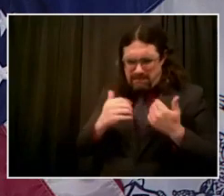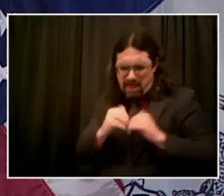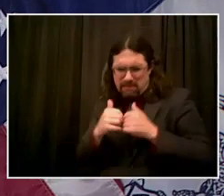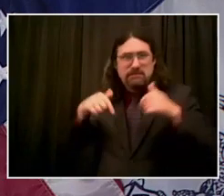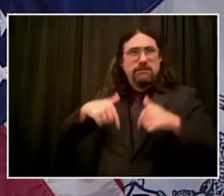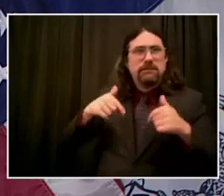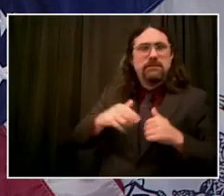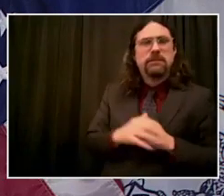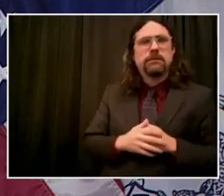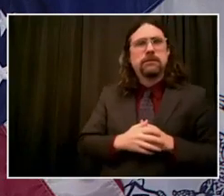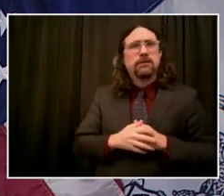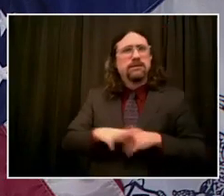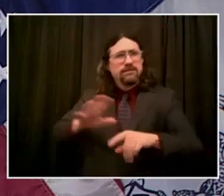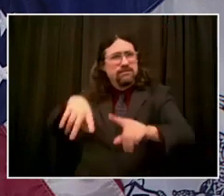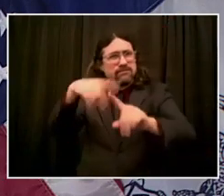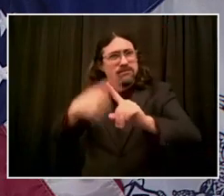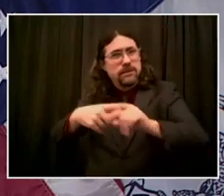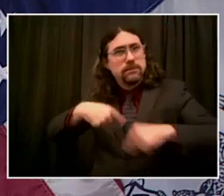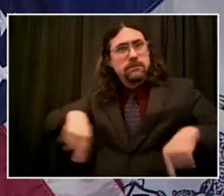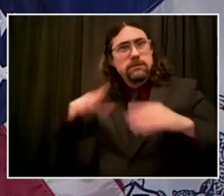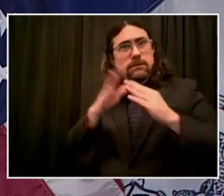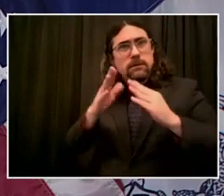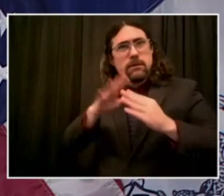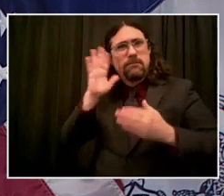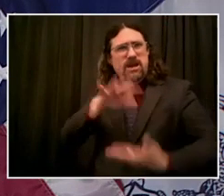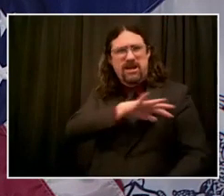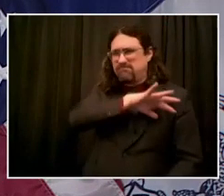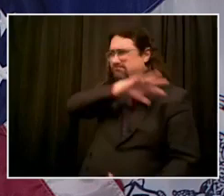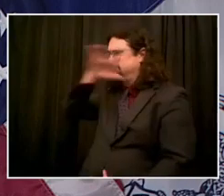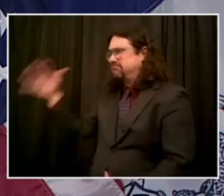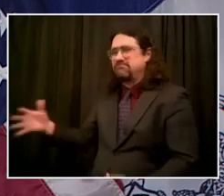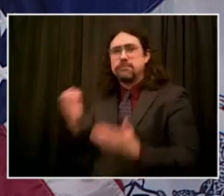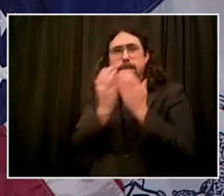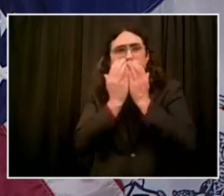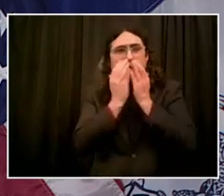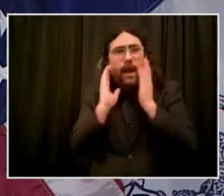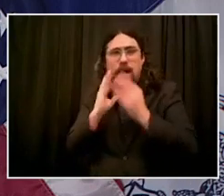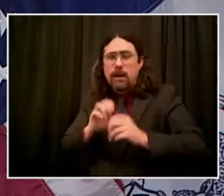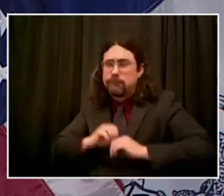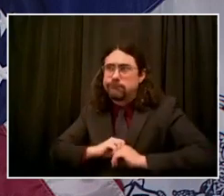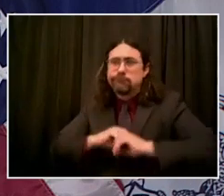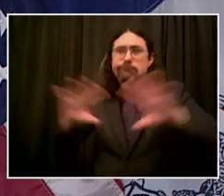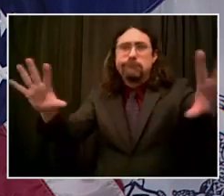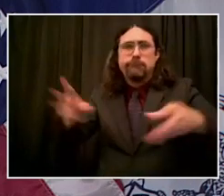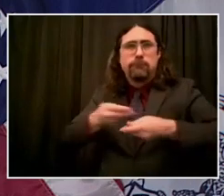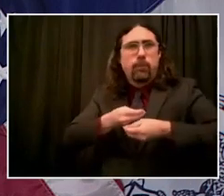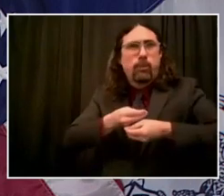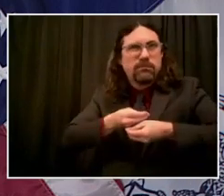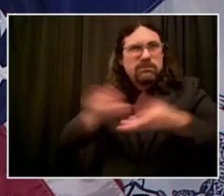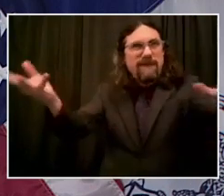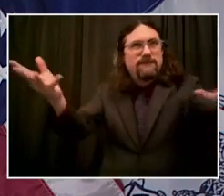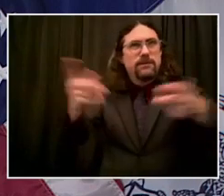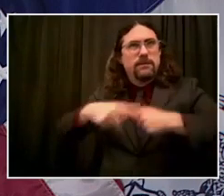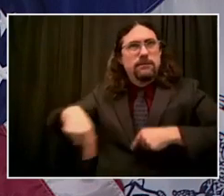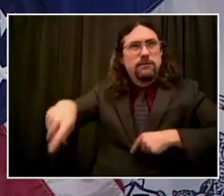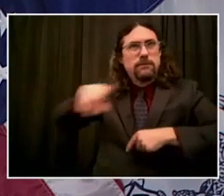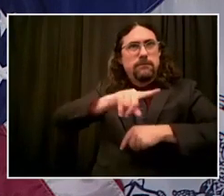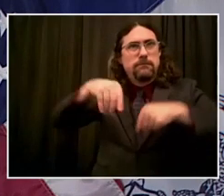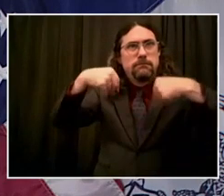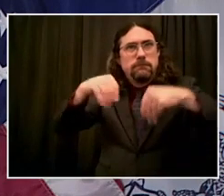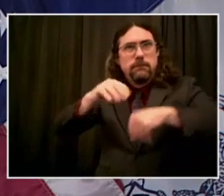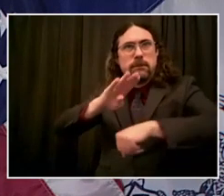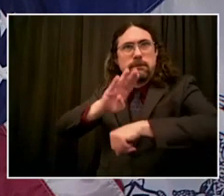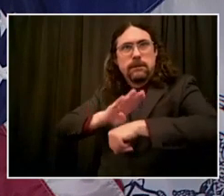them. And we'll have more to say on that in the next few days. So your question is right where we are. We want to make this practical